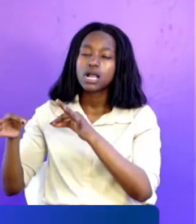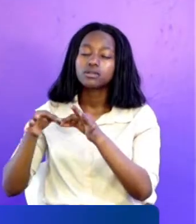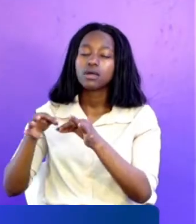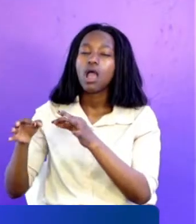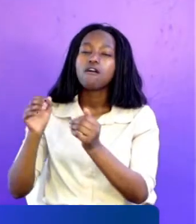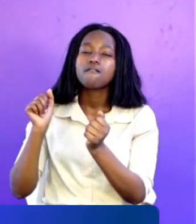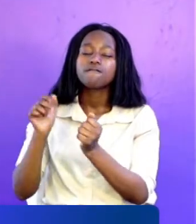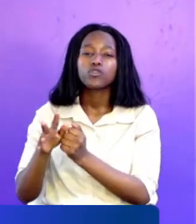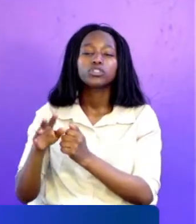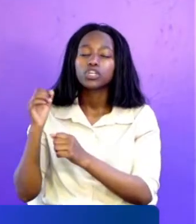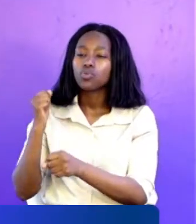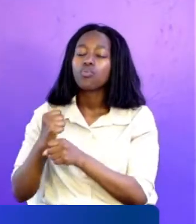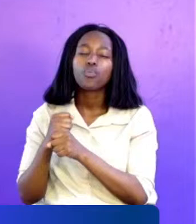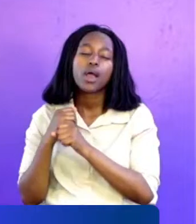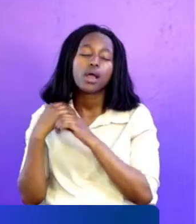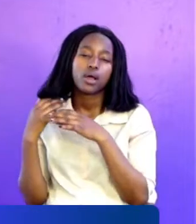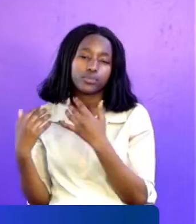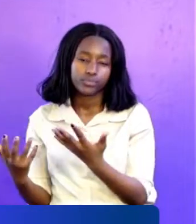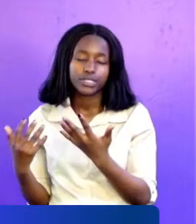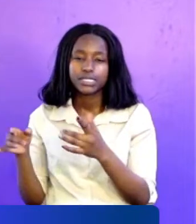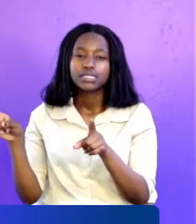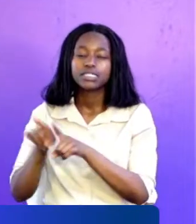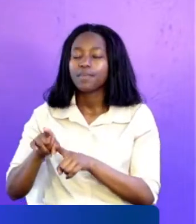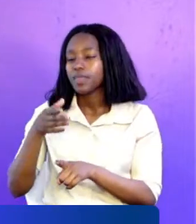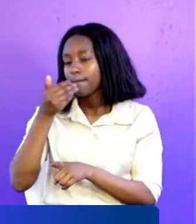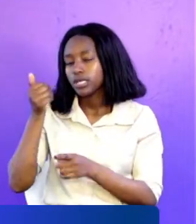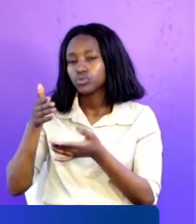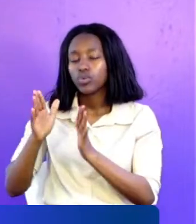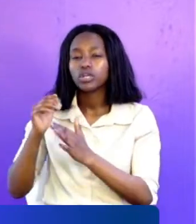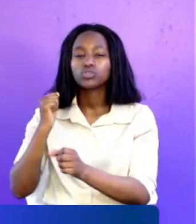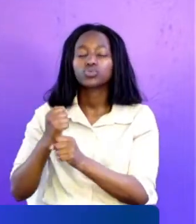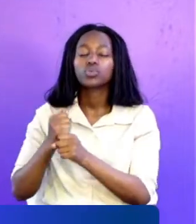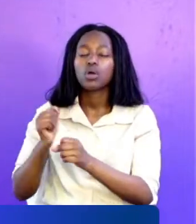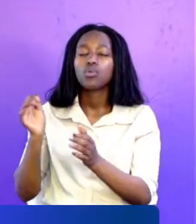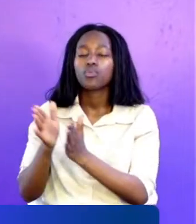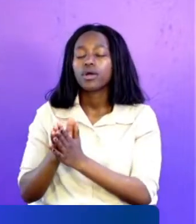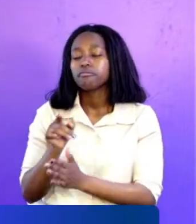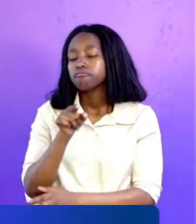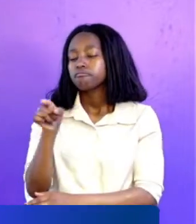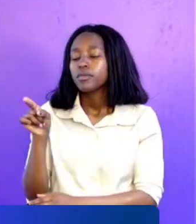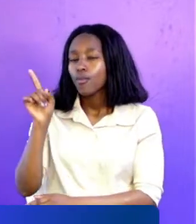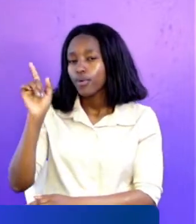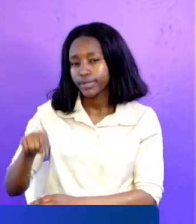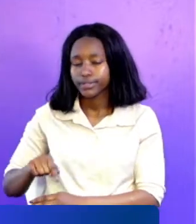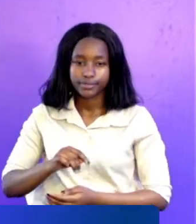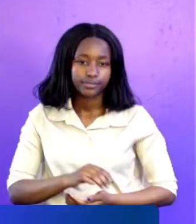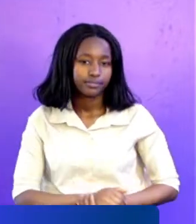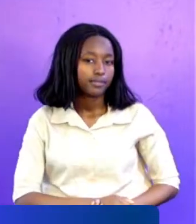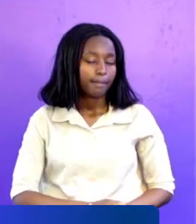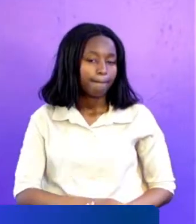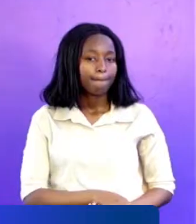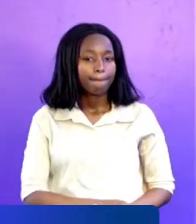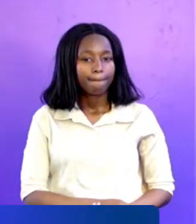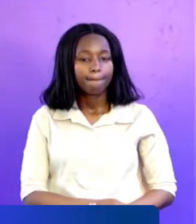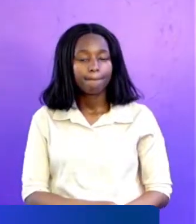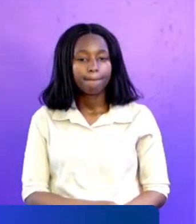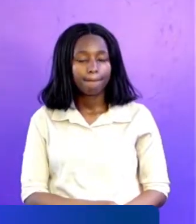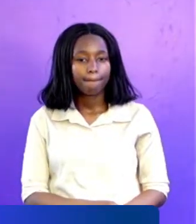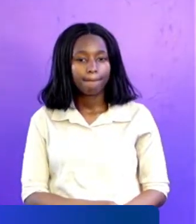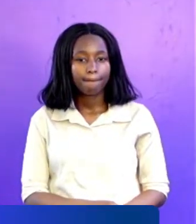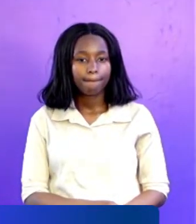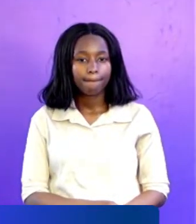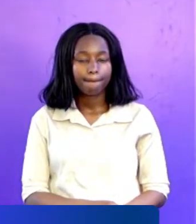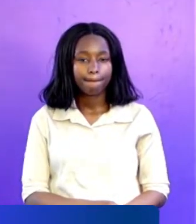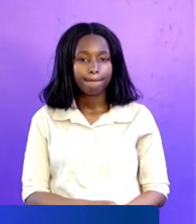14 work, and what is the correct balance that we should have? You see, Alan, on a